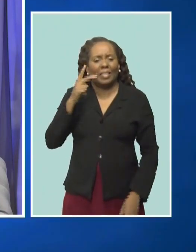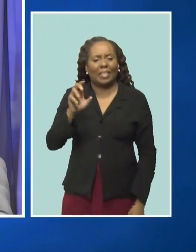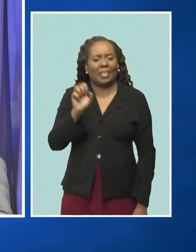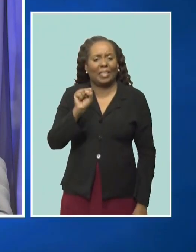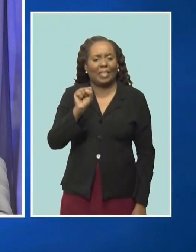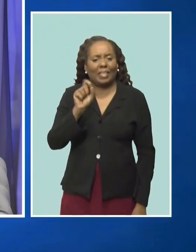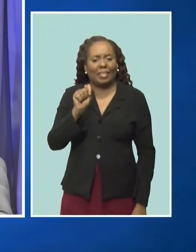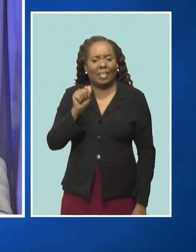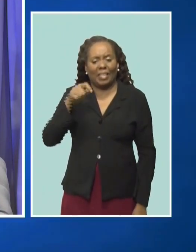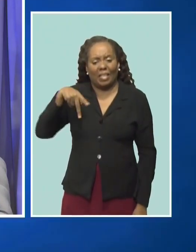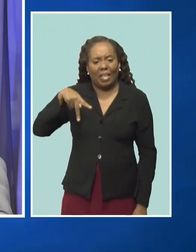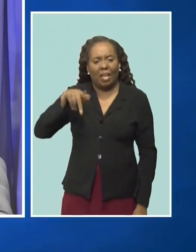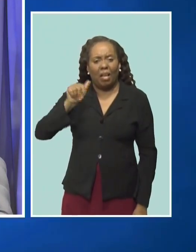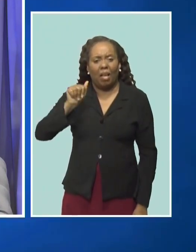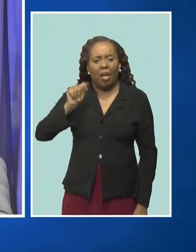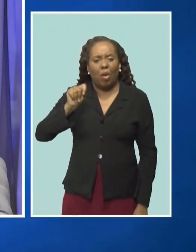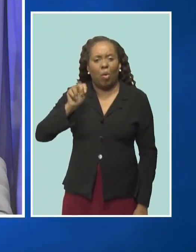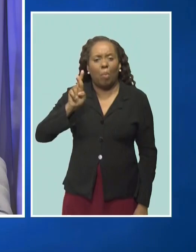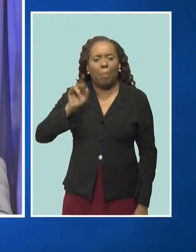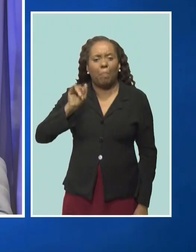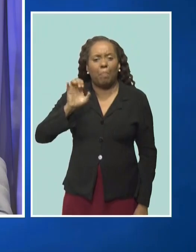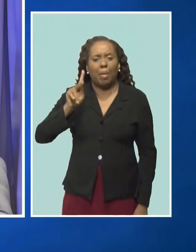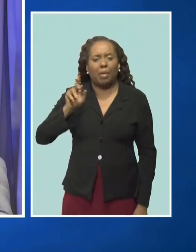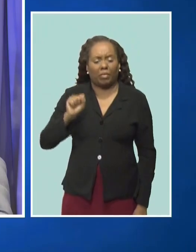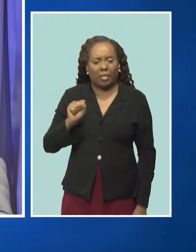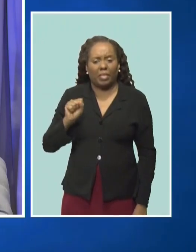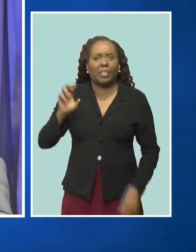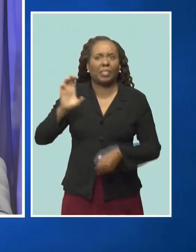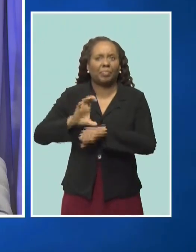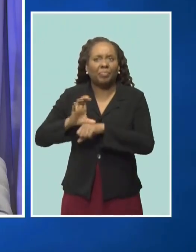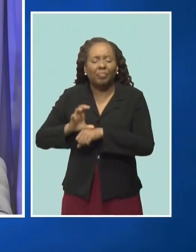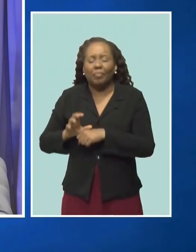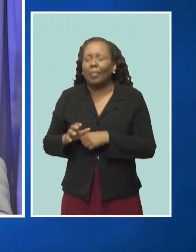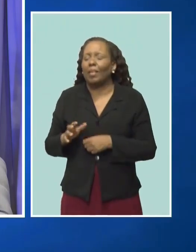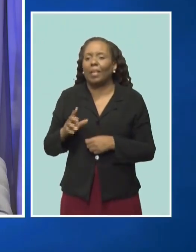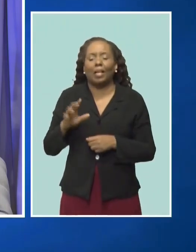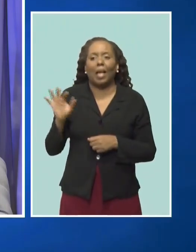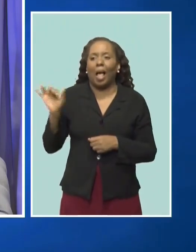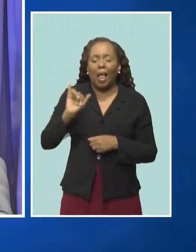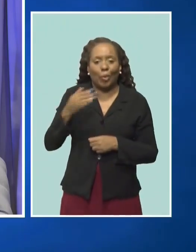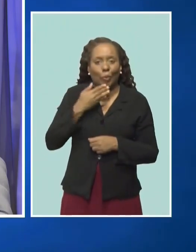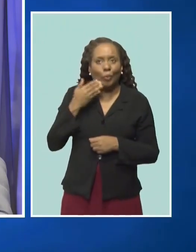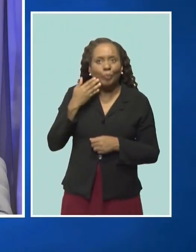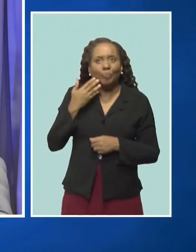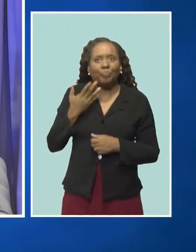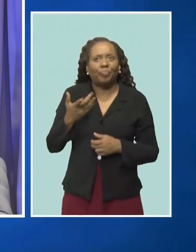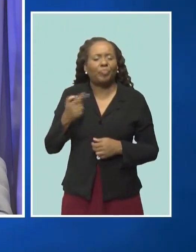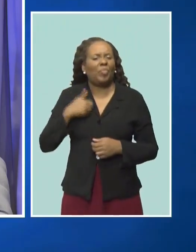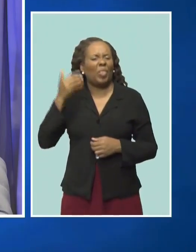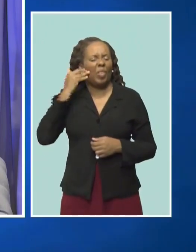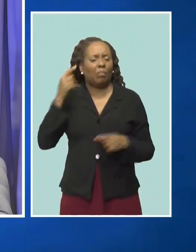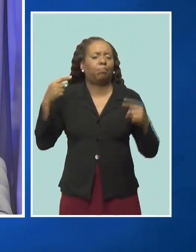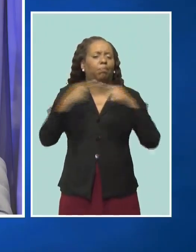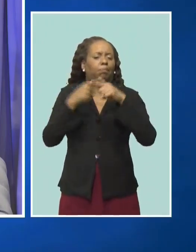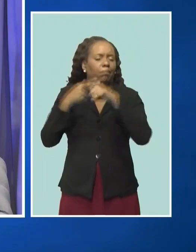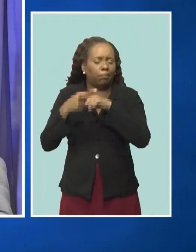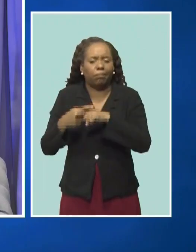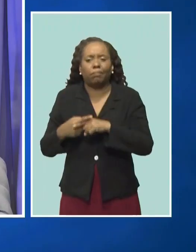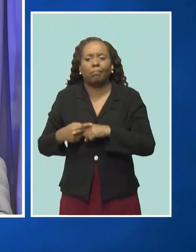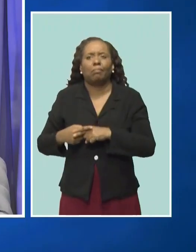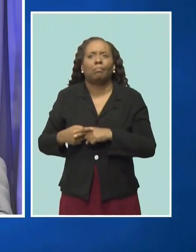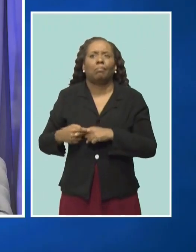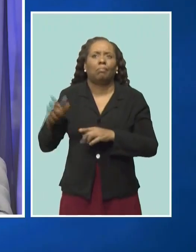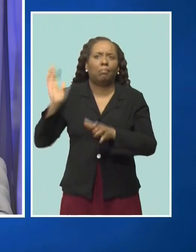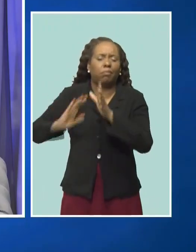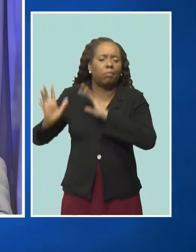much that what was maybe a troubled history in terms of confrontational, challenging times for